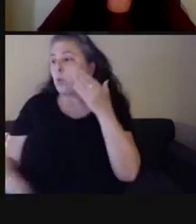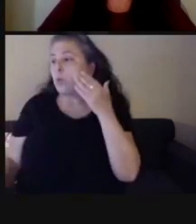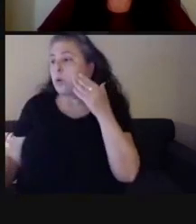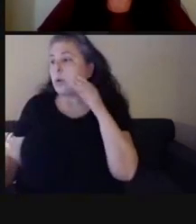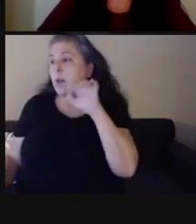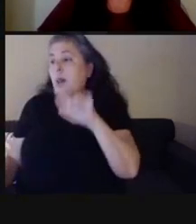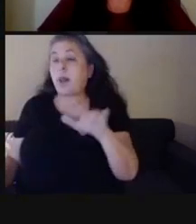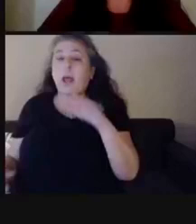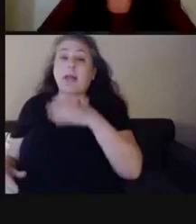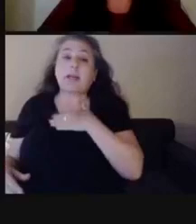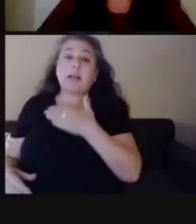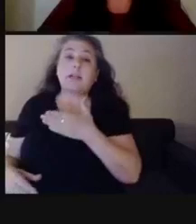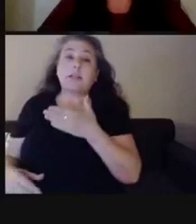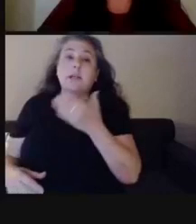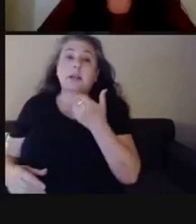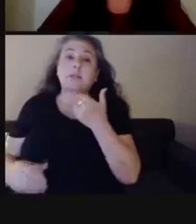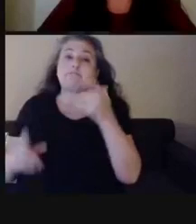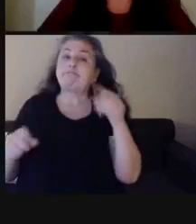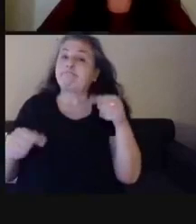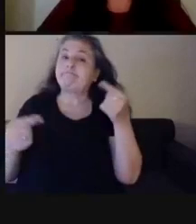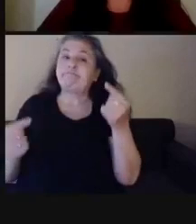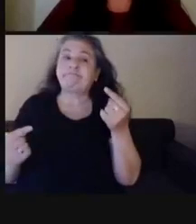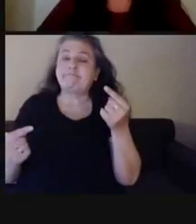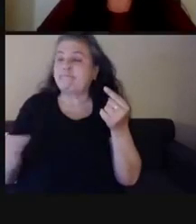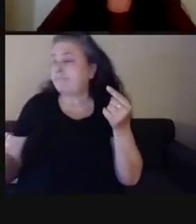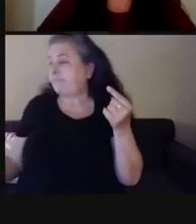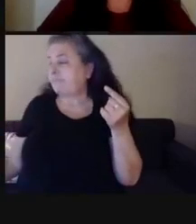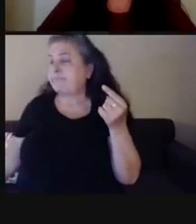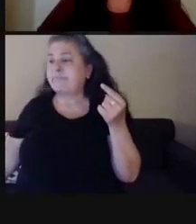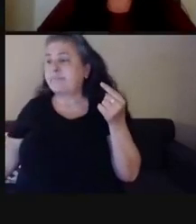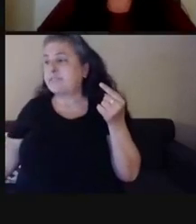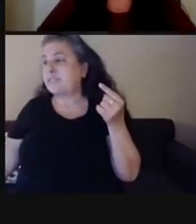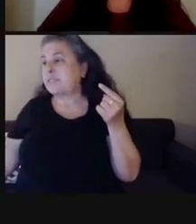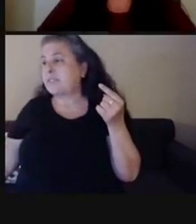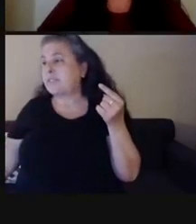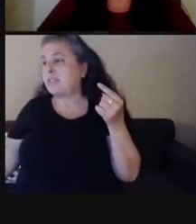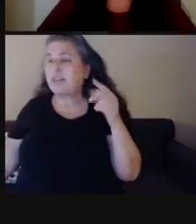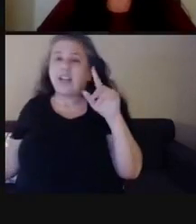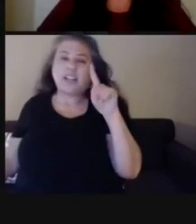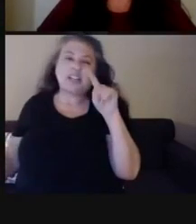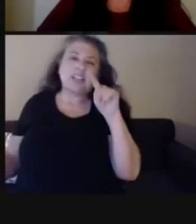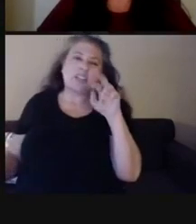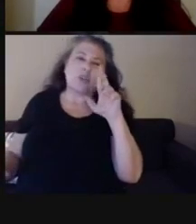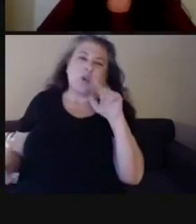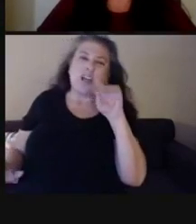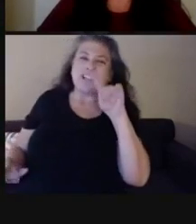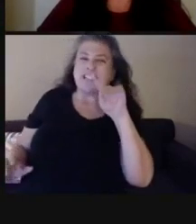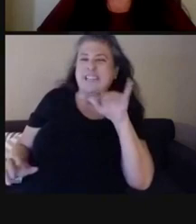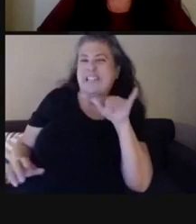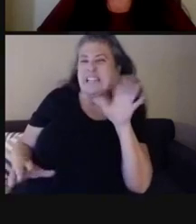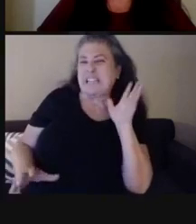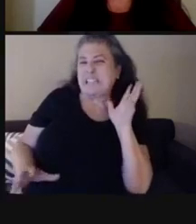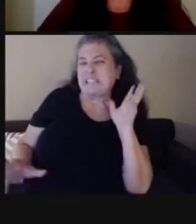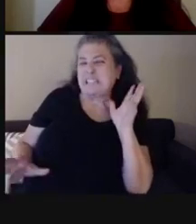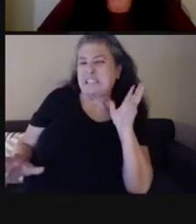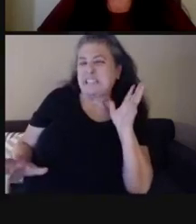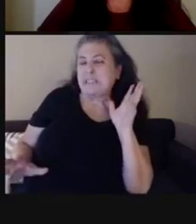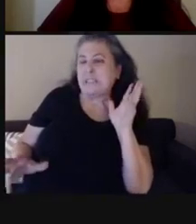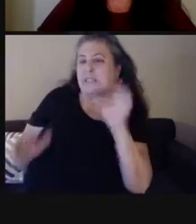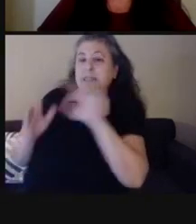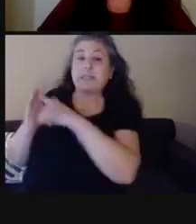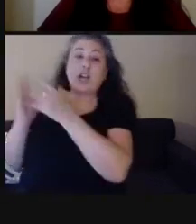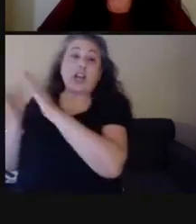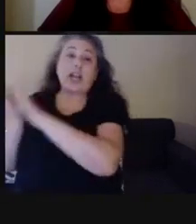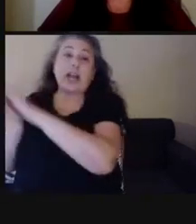land acknowledgements have been kind of trendy lately. It's started out in academia